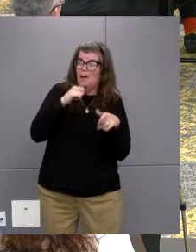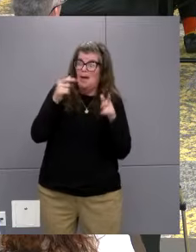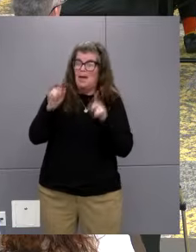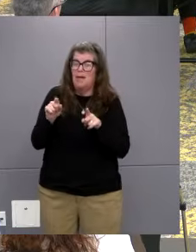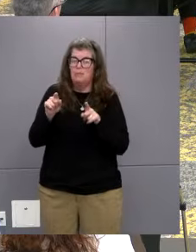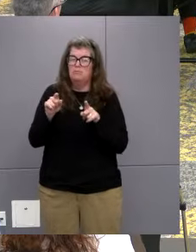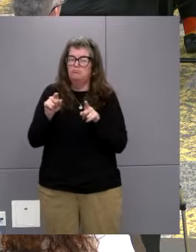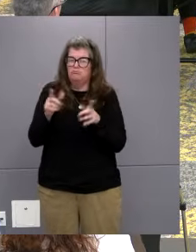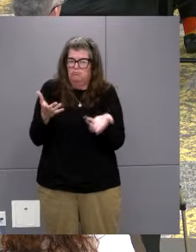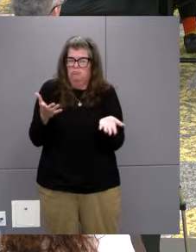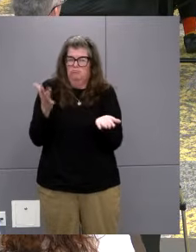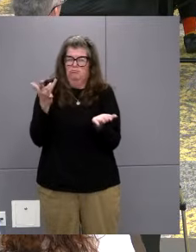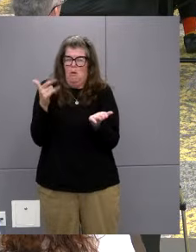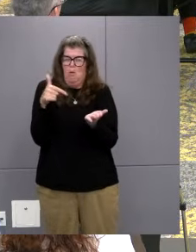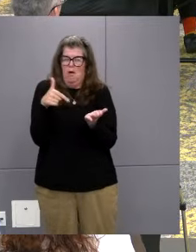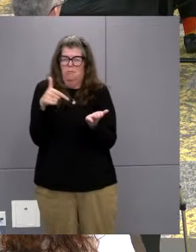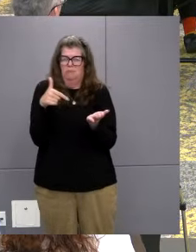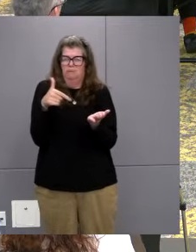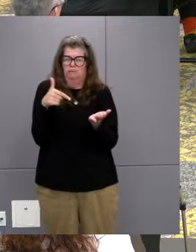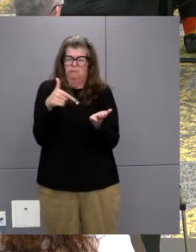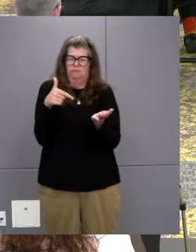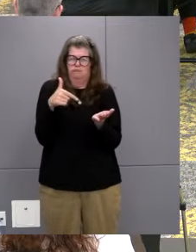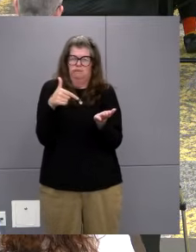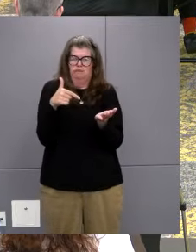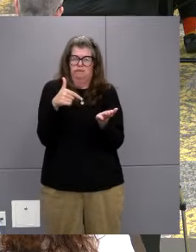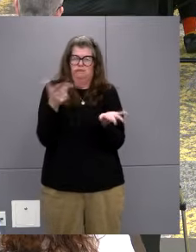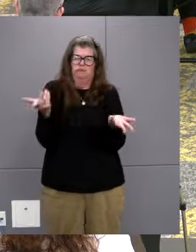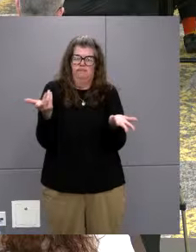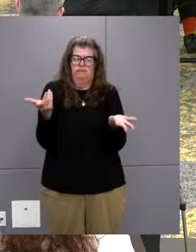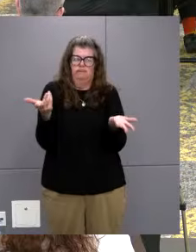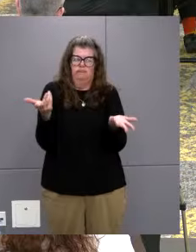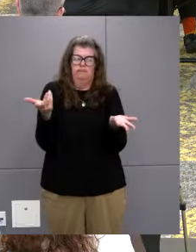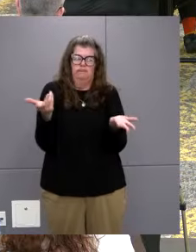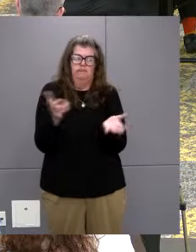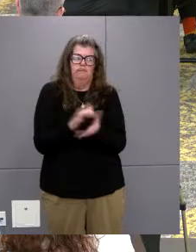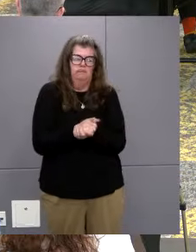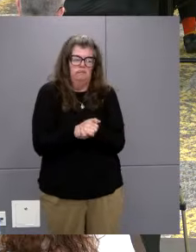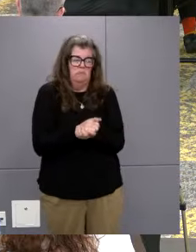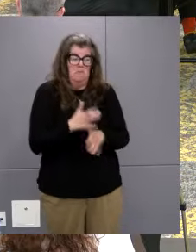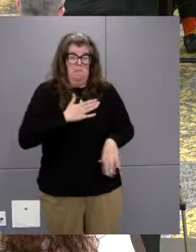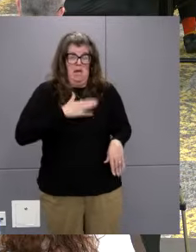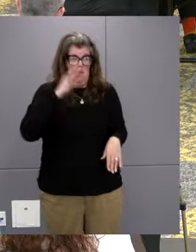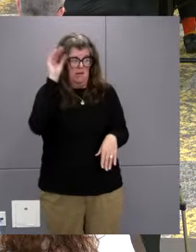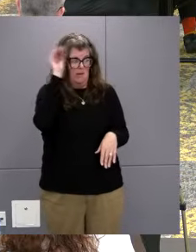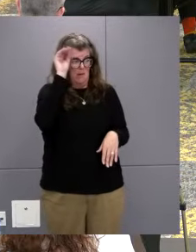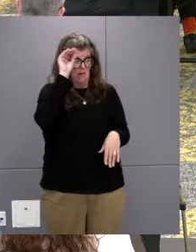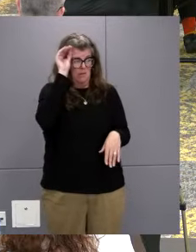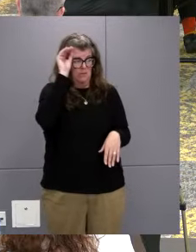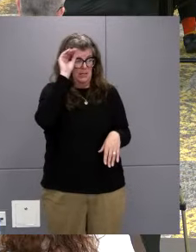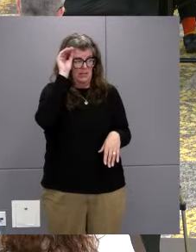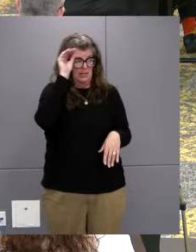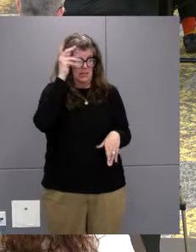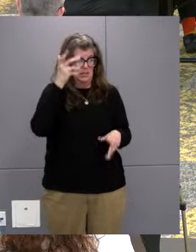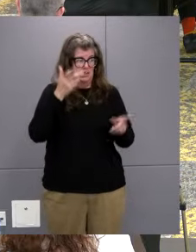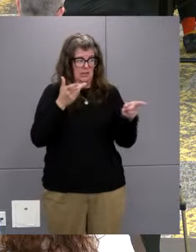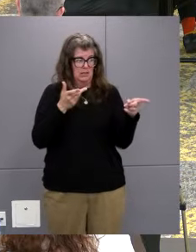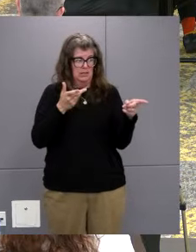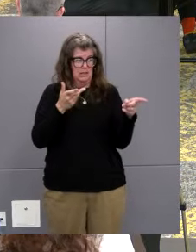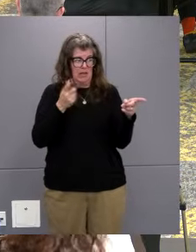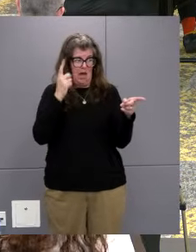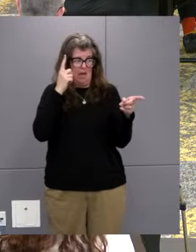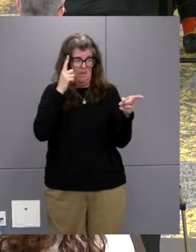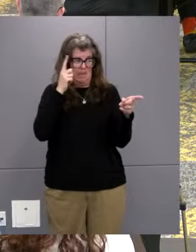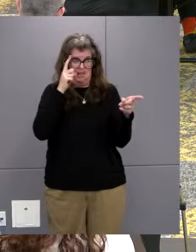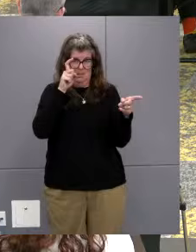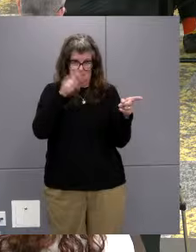have it in here as stated the way that it is. In my opinion, I don't think that it would happen. I think it just has to be in